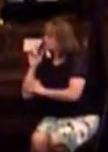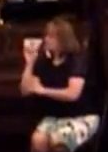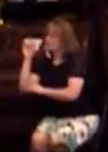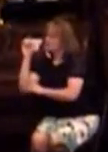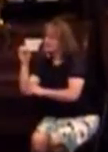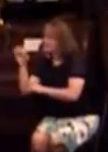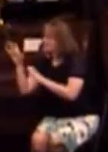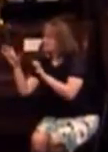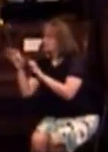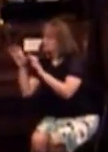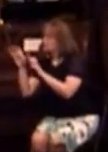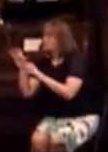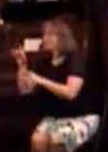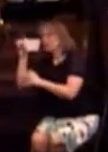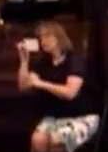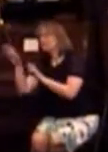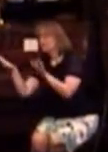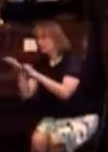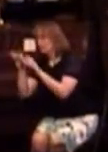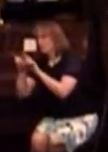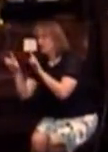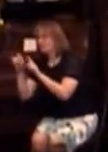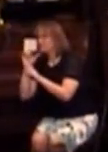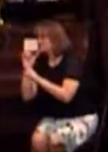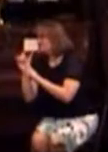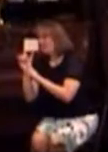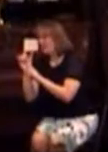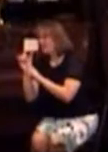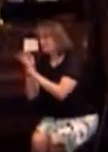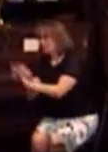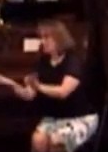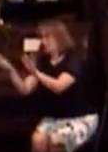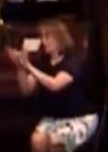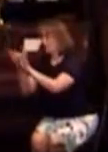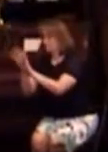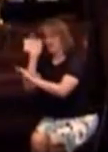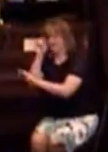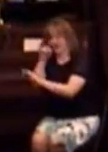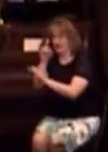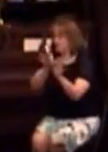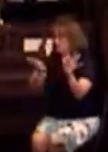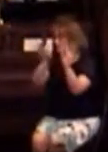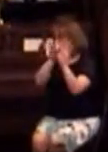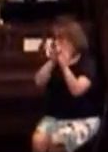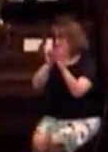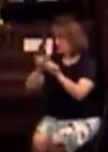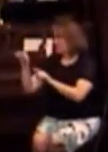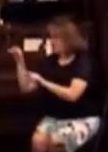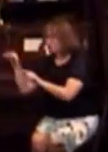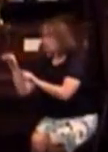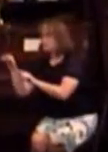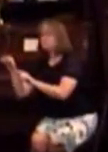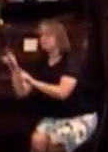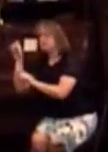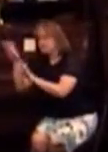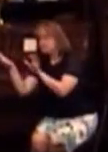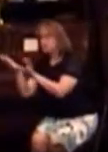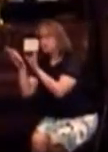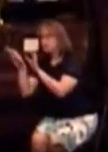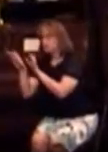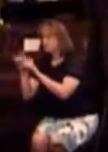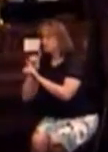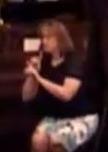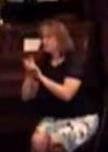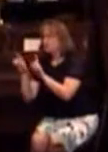it. It doesn't have to be done, but it's important. This quadrant is not important, but urgent. How many of you do those kinds of